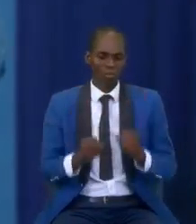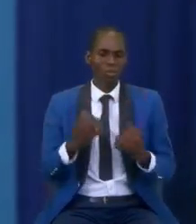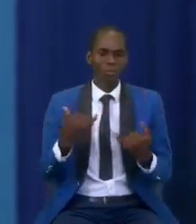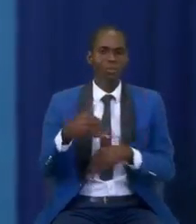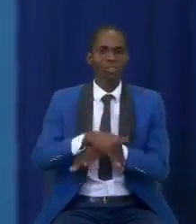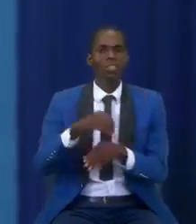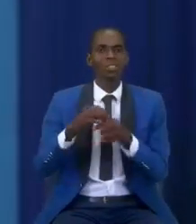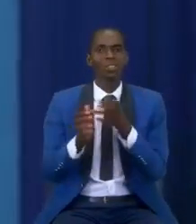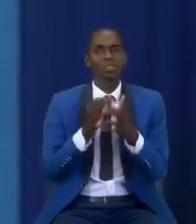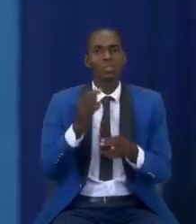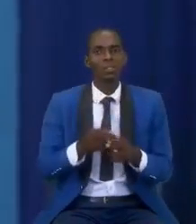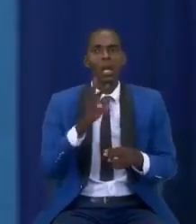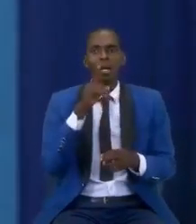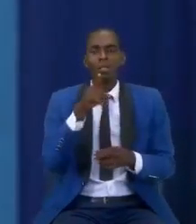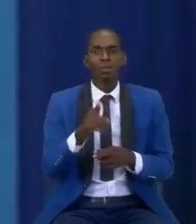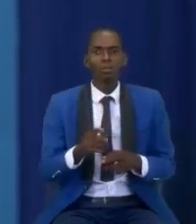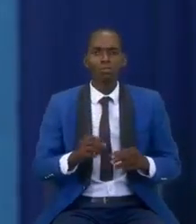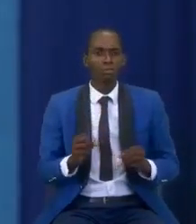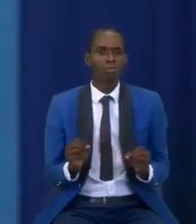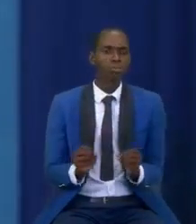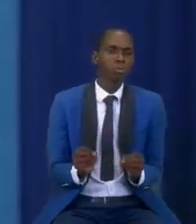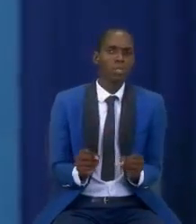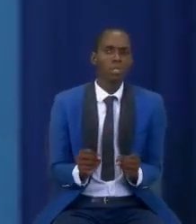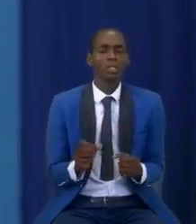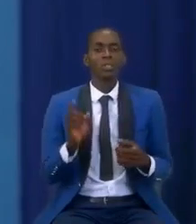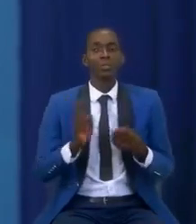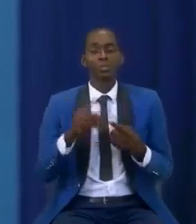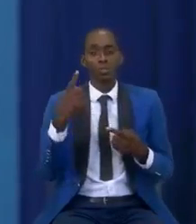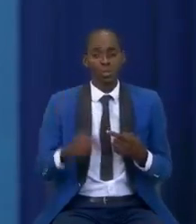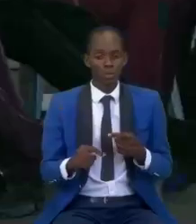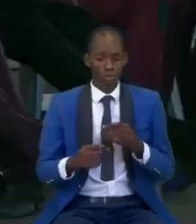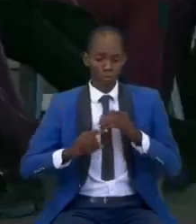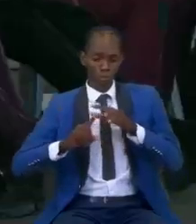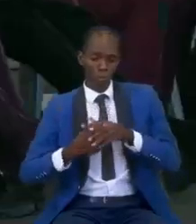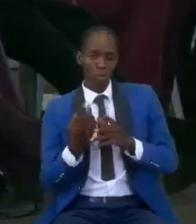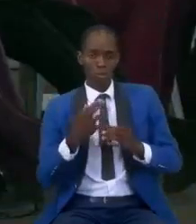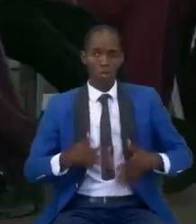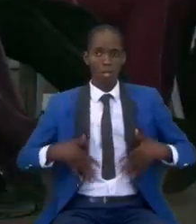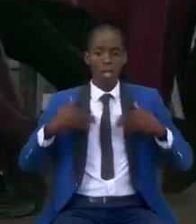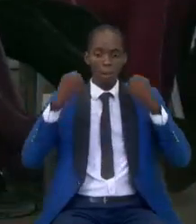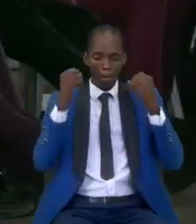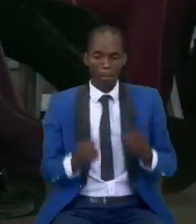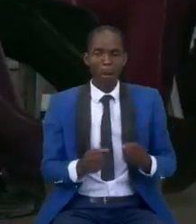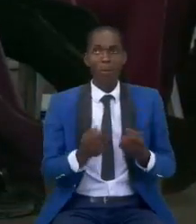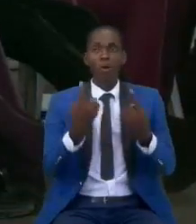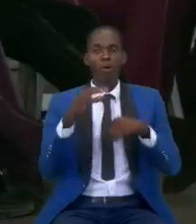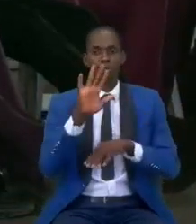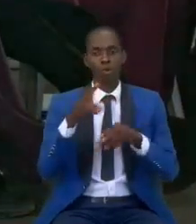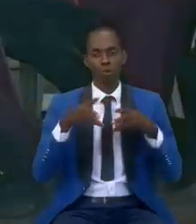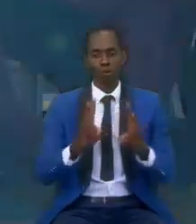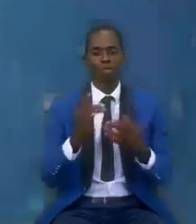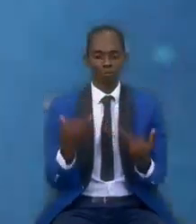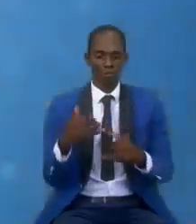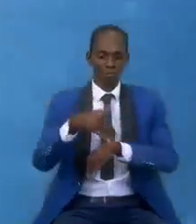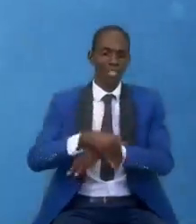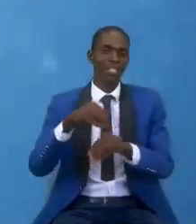life. Power comes your way tonight in Jesus' name. And you've been bedridden, that